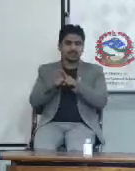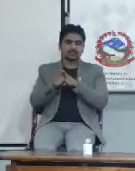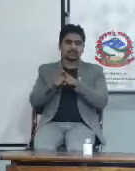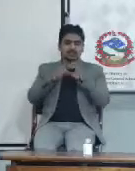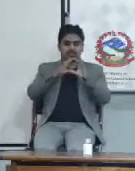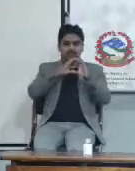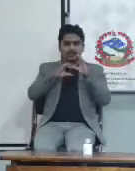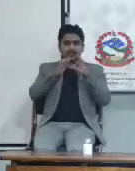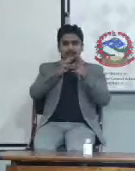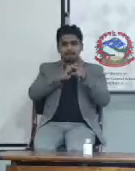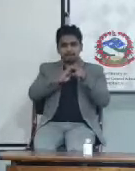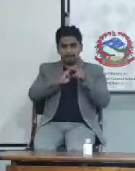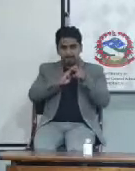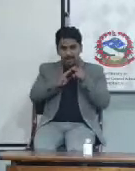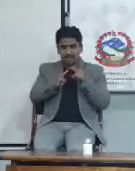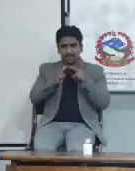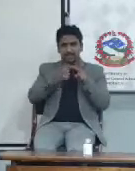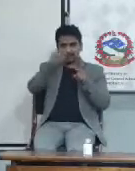So